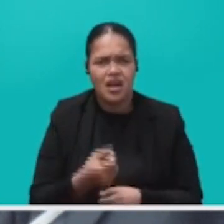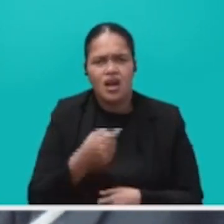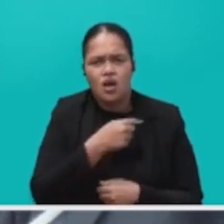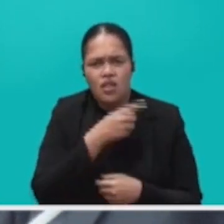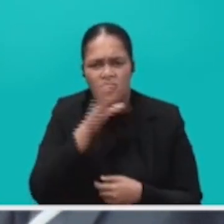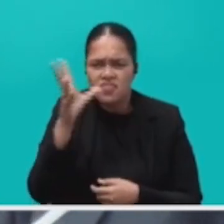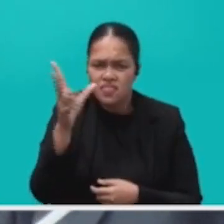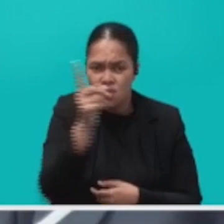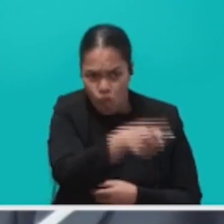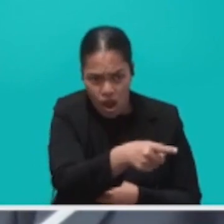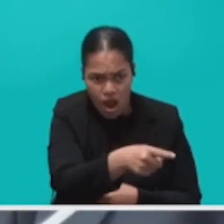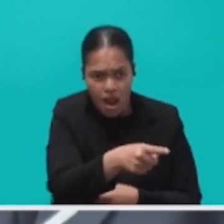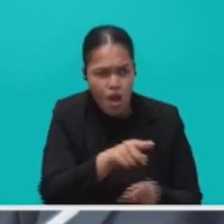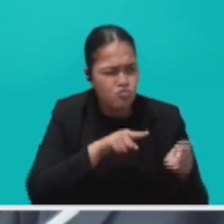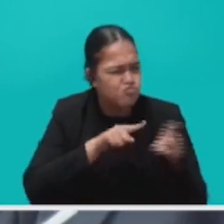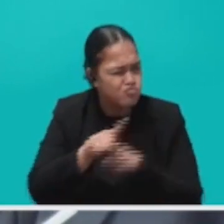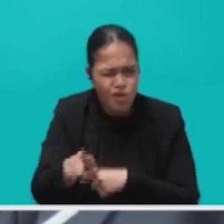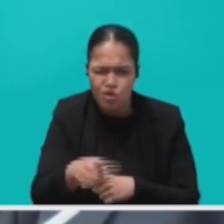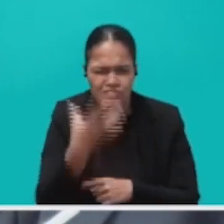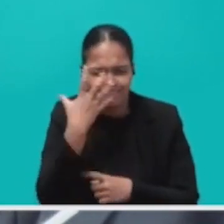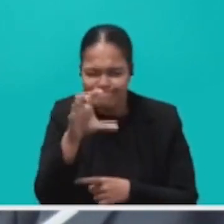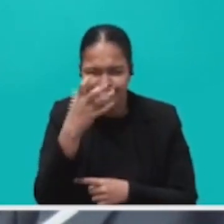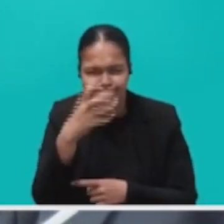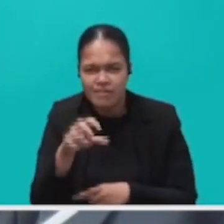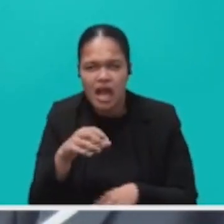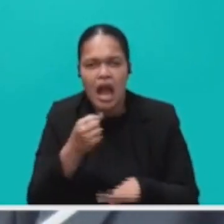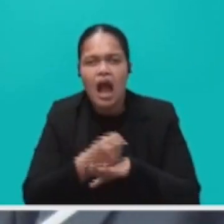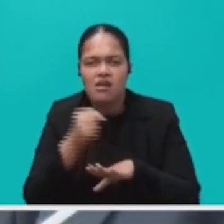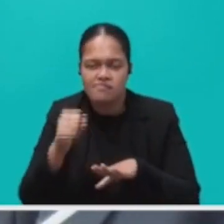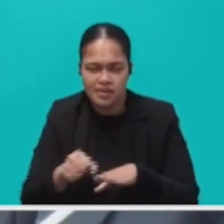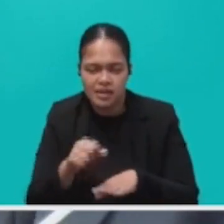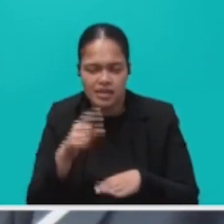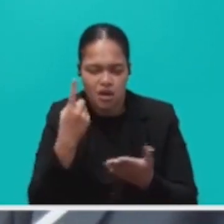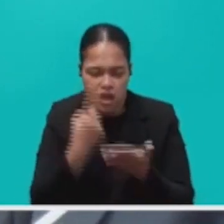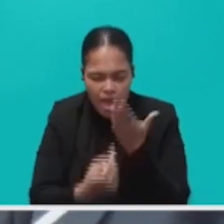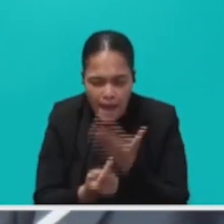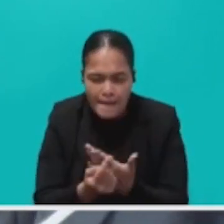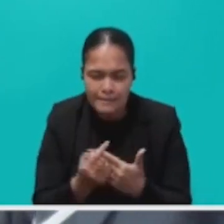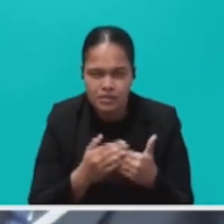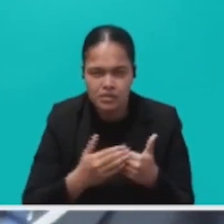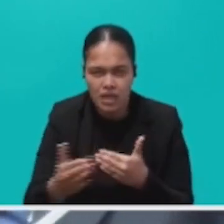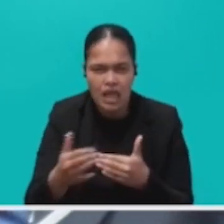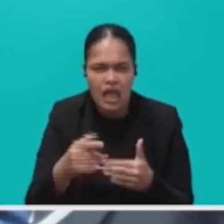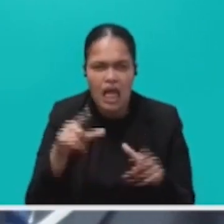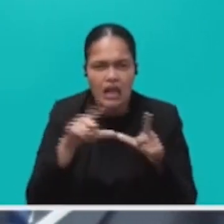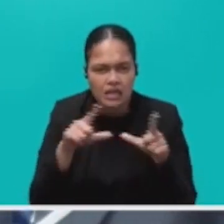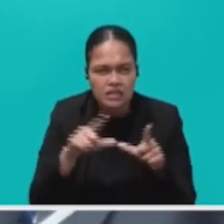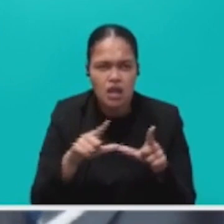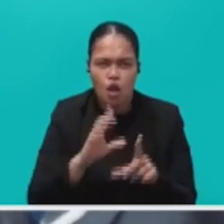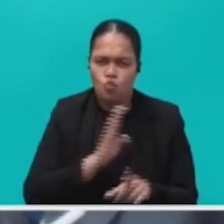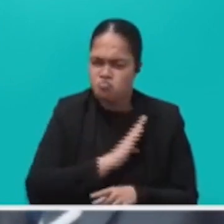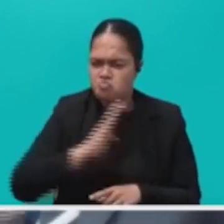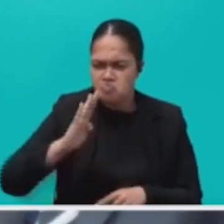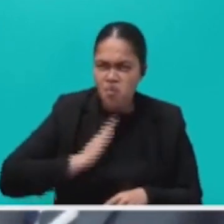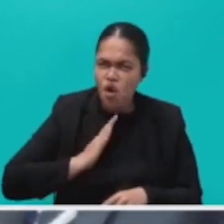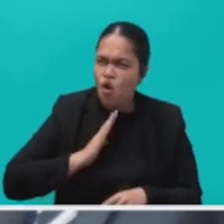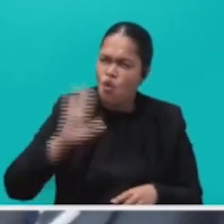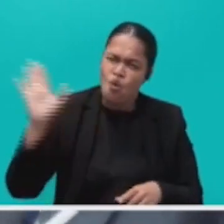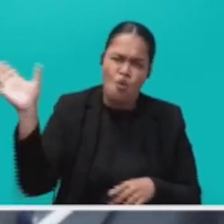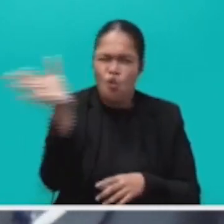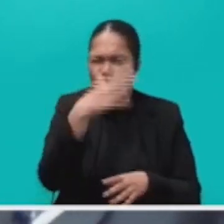the most manipulative government in terms of what was happening in the LTA. The board, the